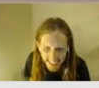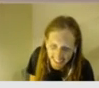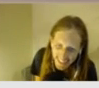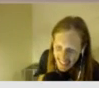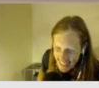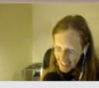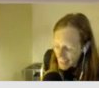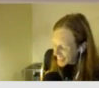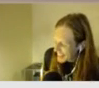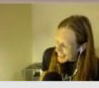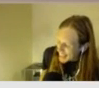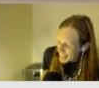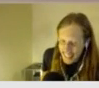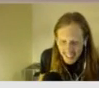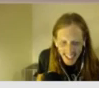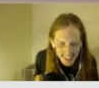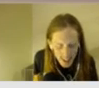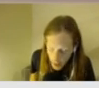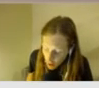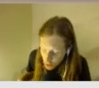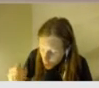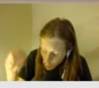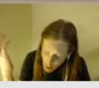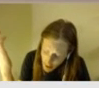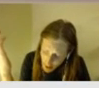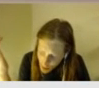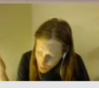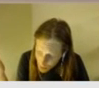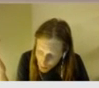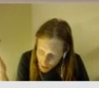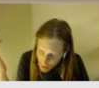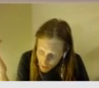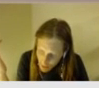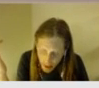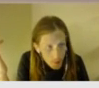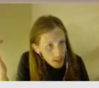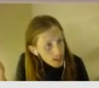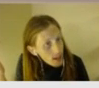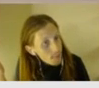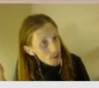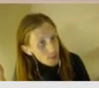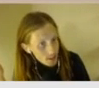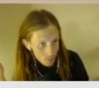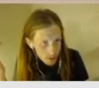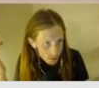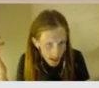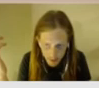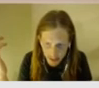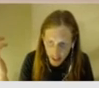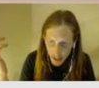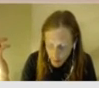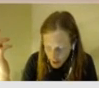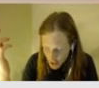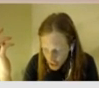you know. Yeah. Oh. Yeah. So what are very quickly, and then we can wrap this